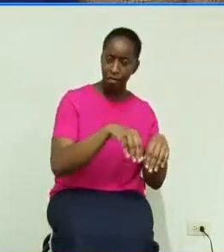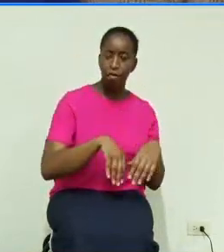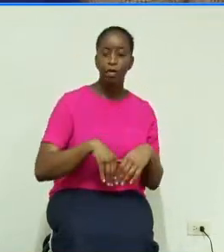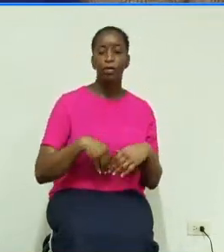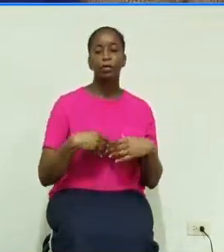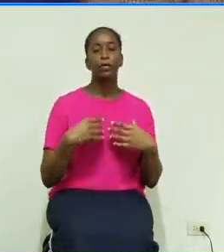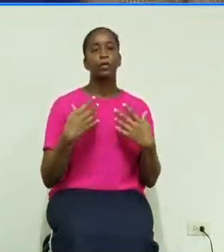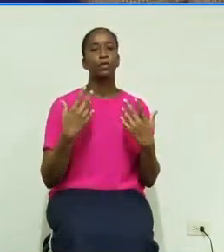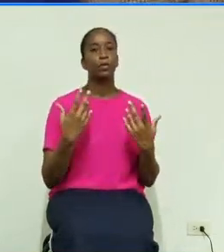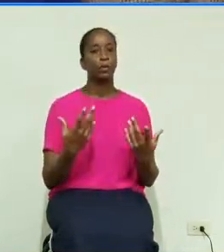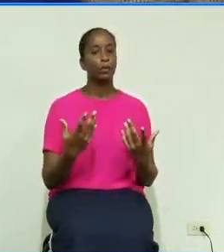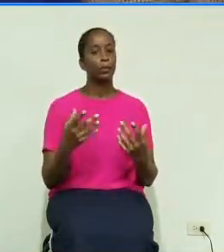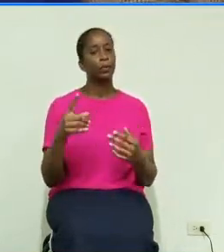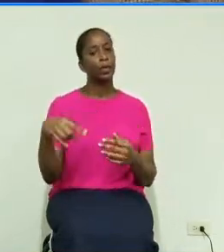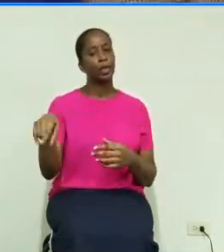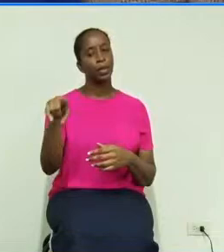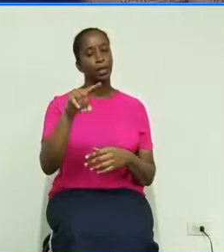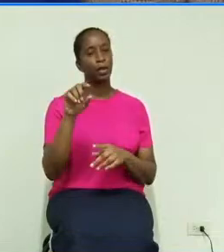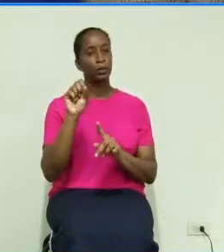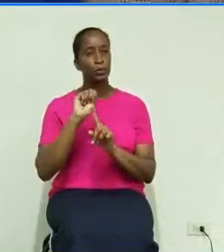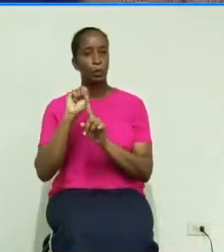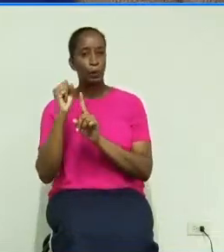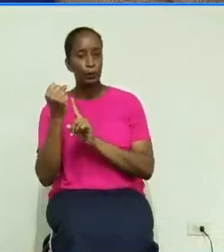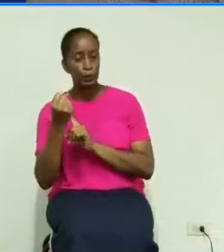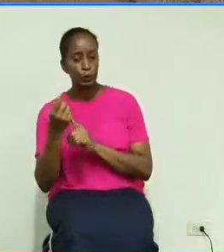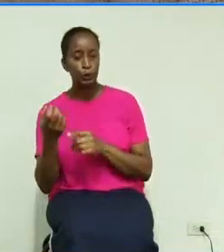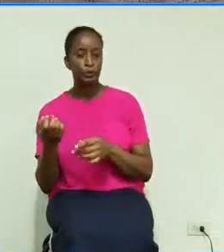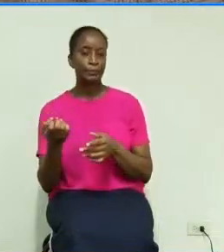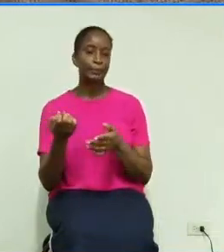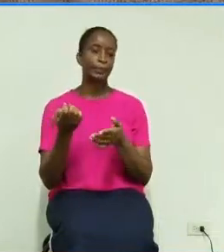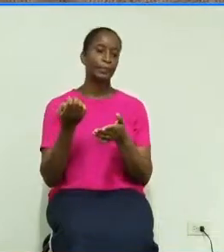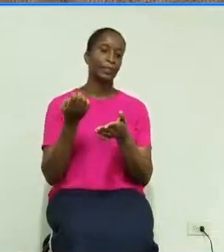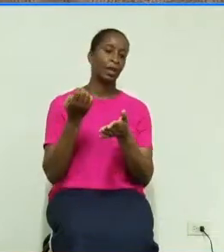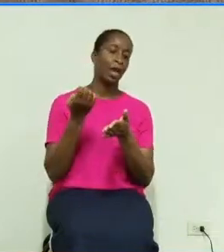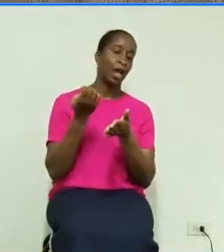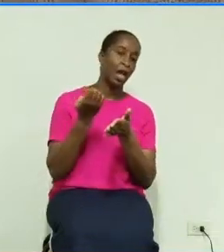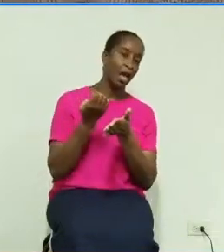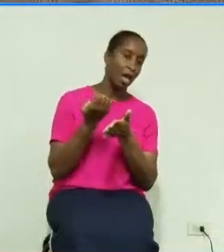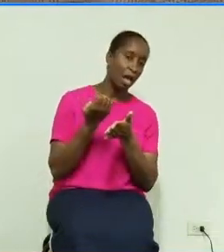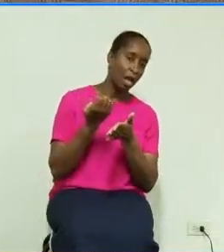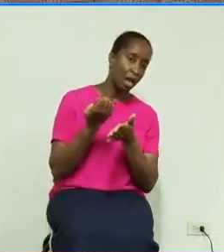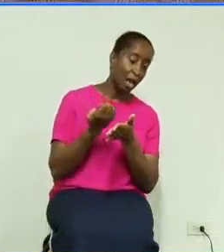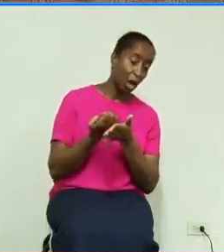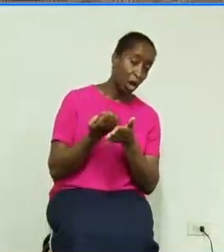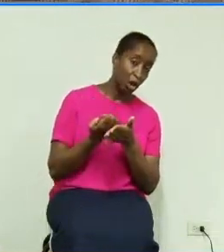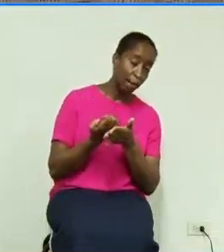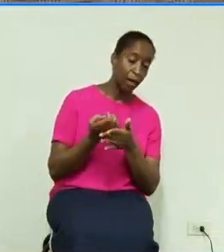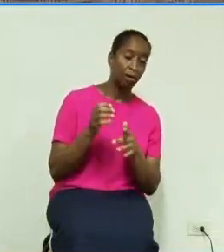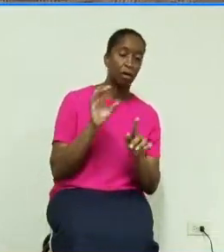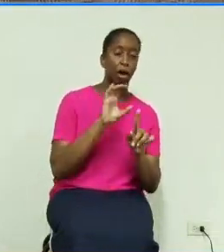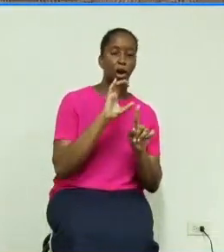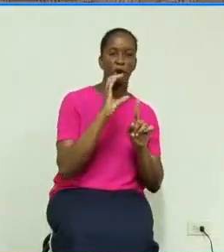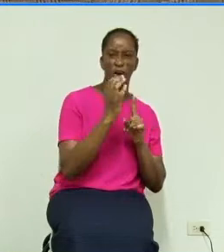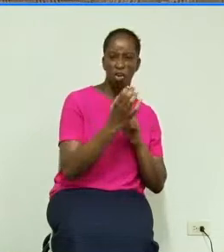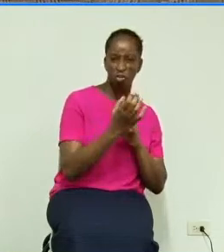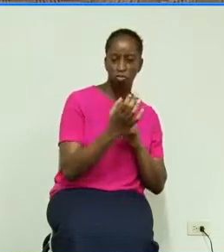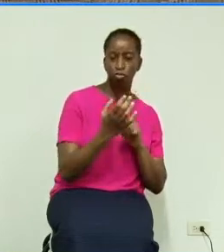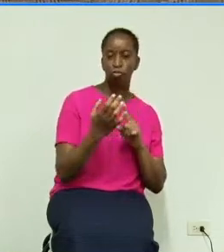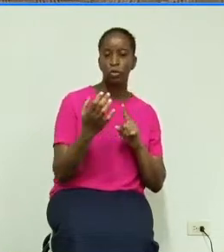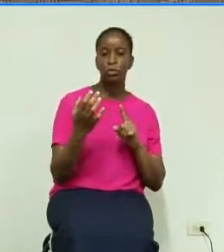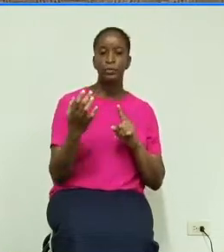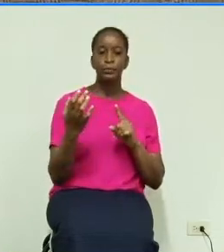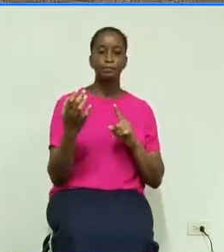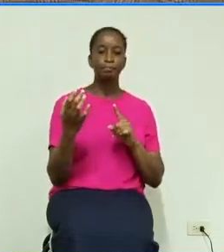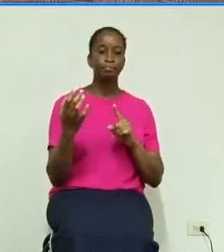and cultural interests. These powers may be advisory. This chamber would also have